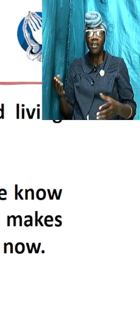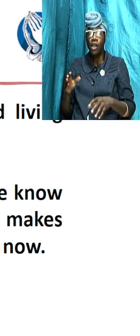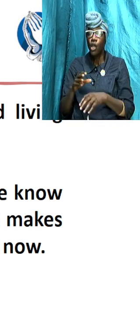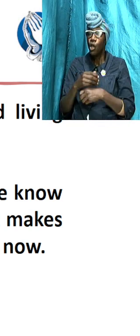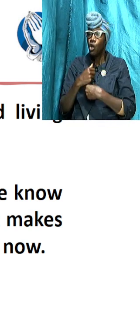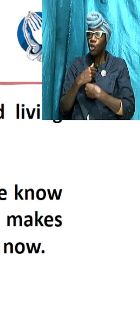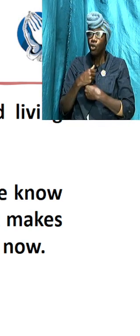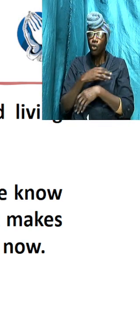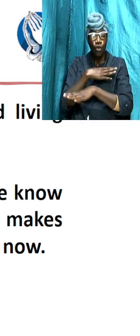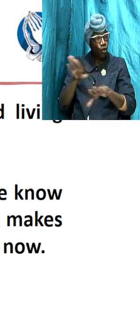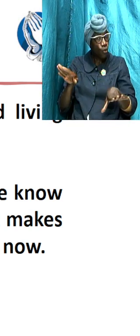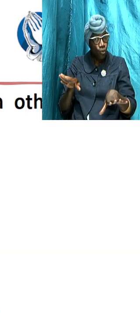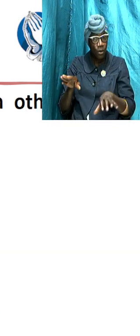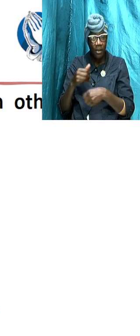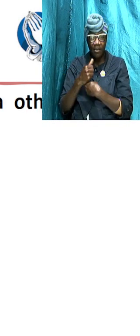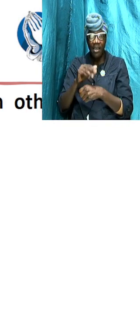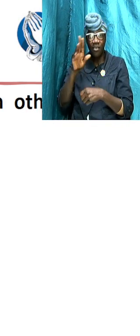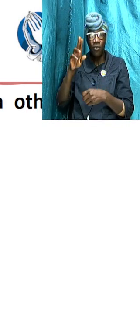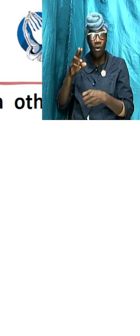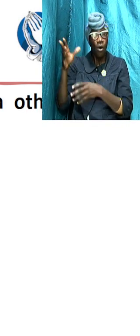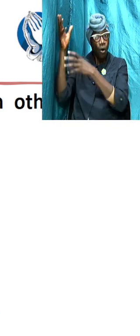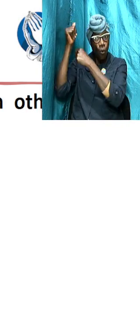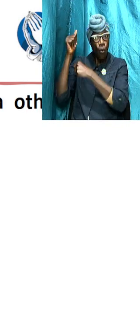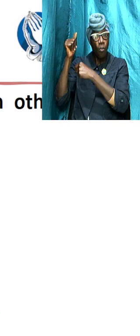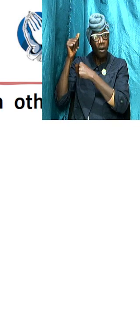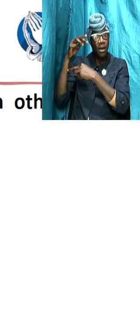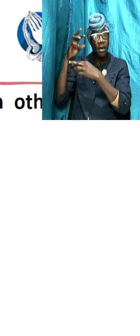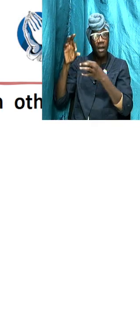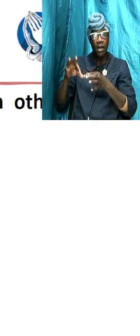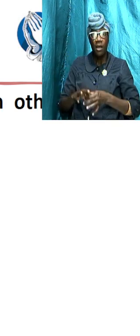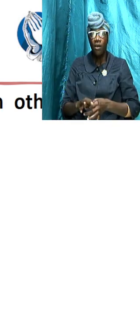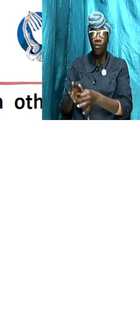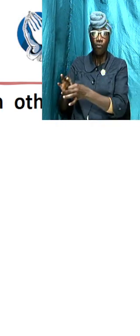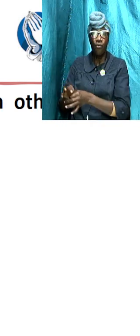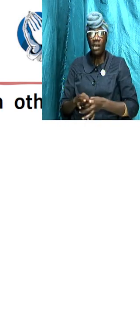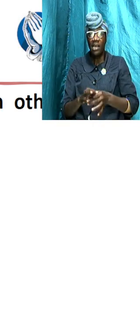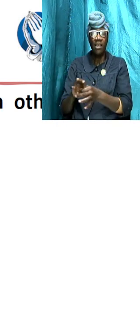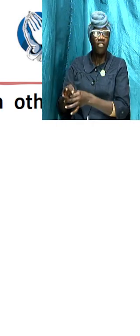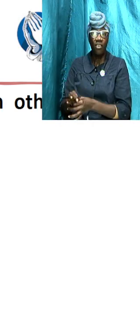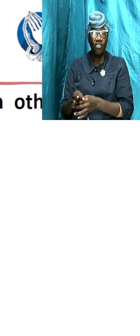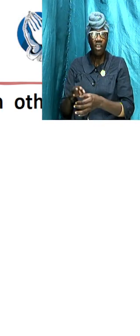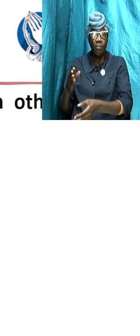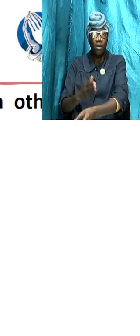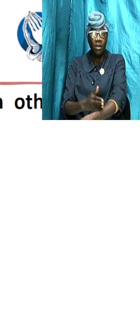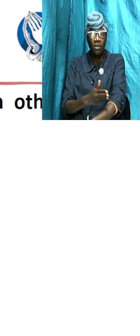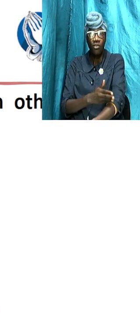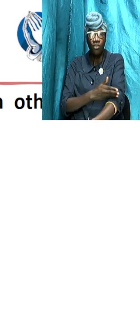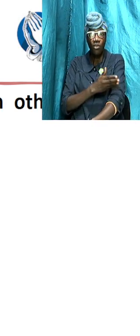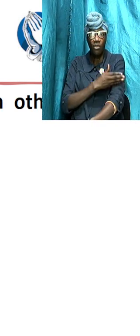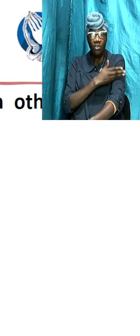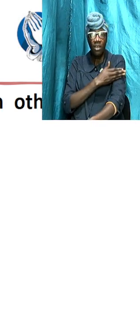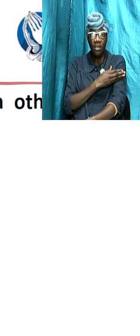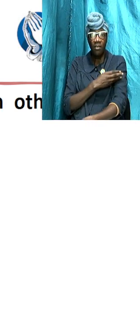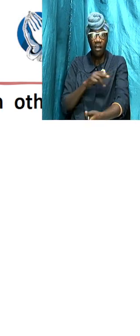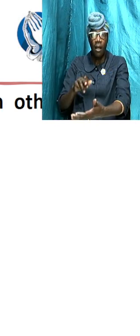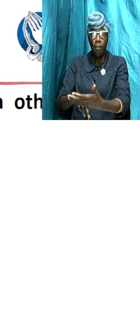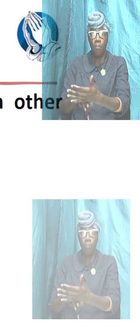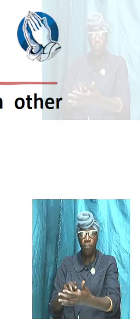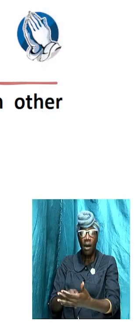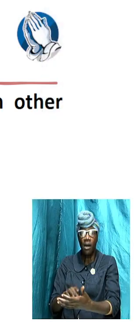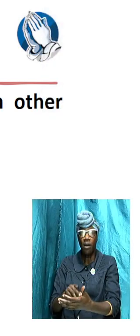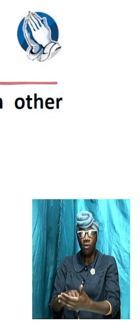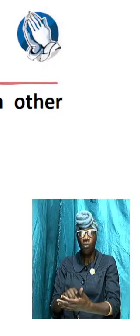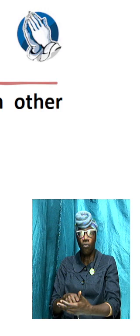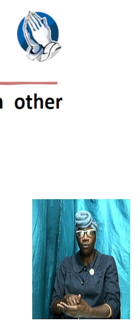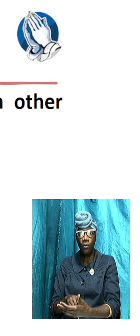your hope on no relationship. Don't set your hope on no success. Don't set your hope on no bank account.